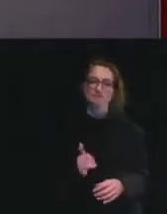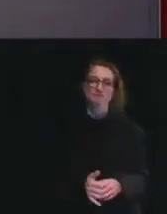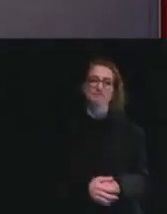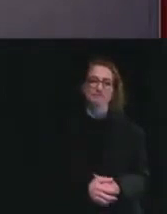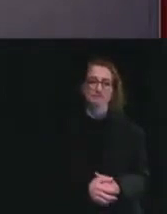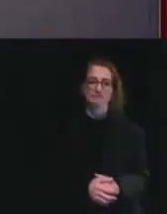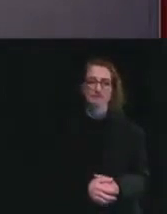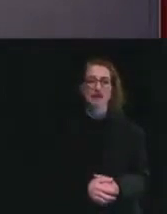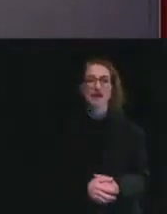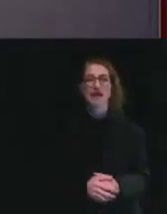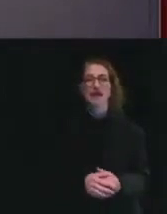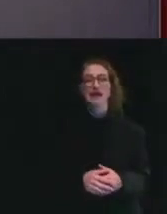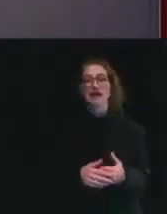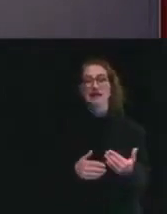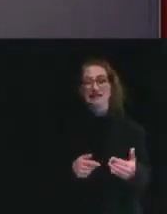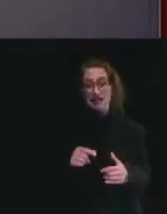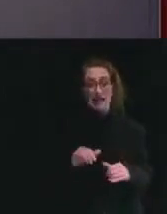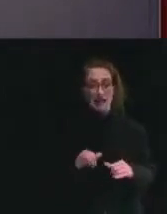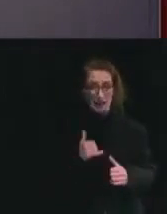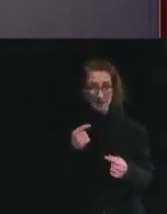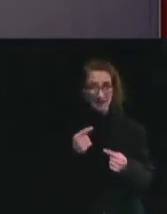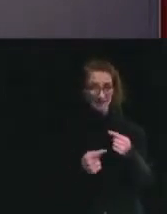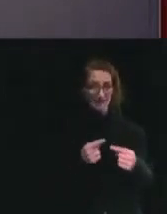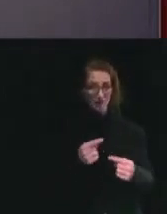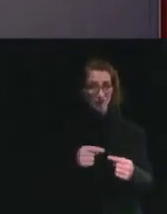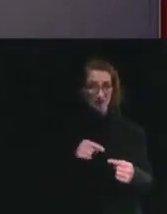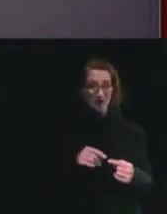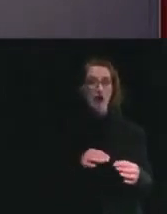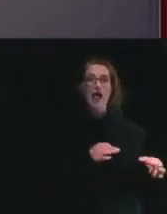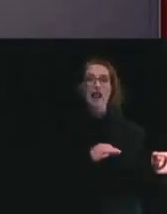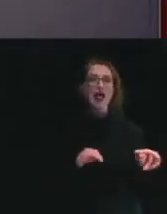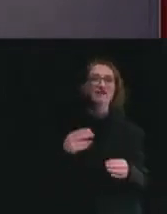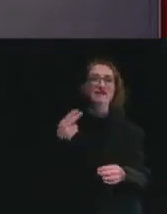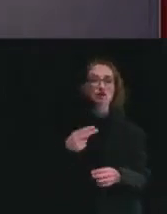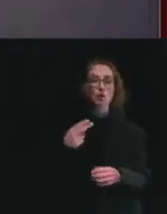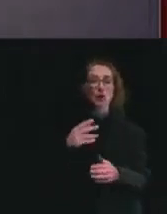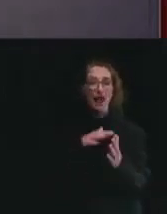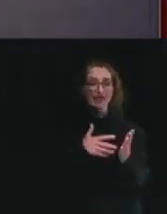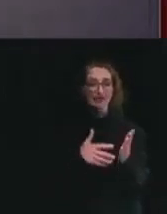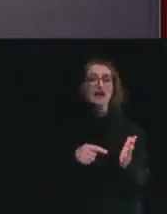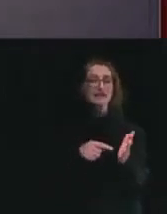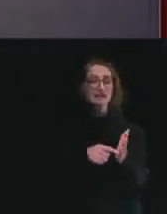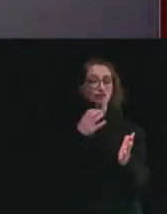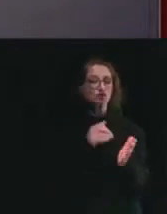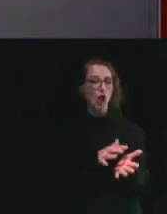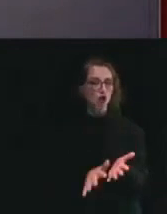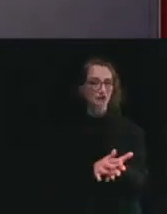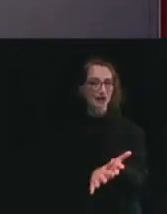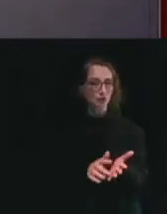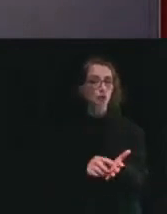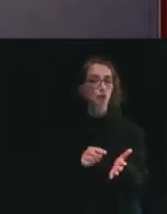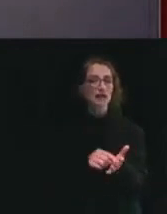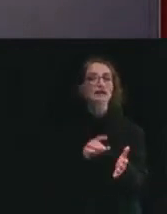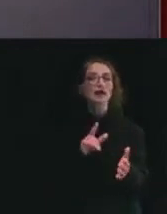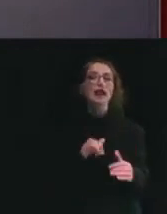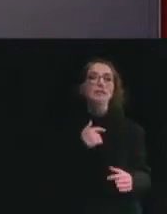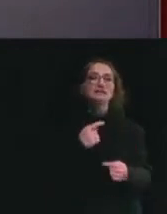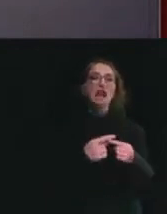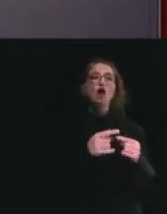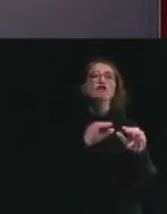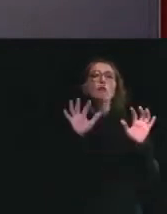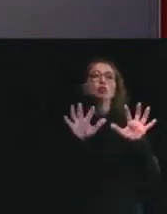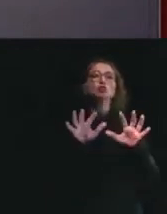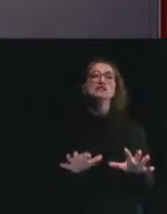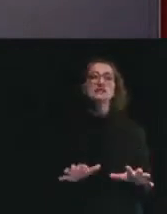with these life history calendars. We need to evaluate and analyze them in order to identify patterns that we can then use